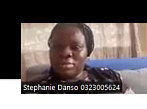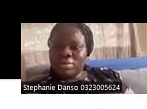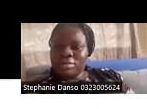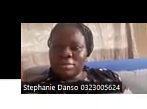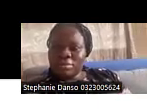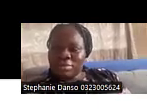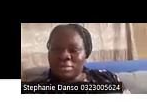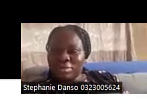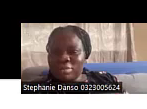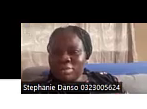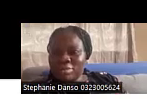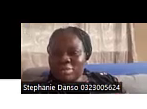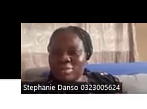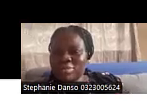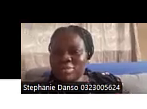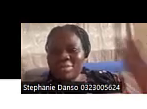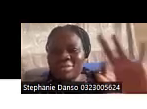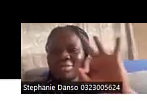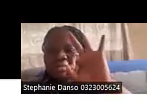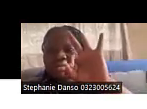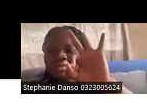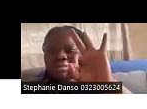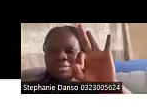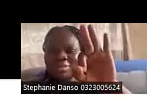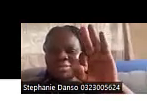I've forgotten the F. Oh,